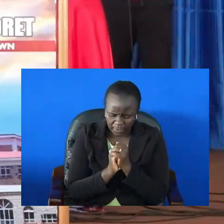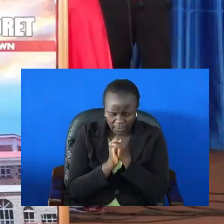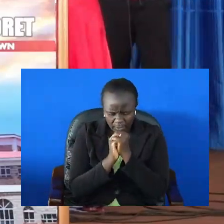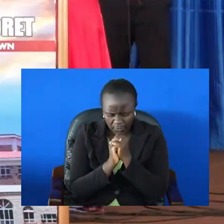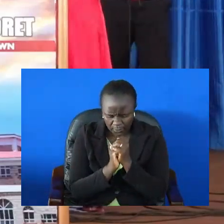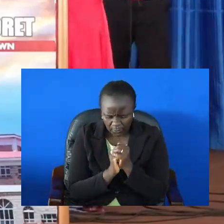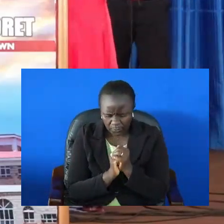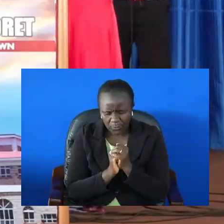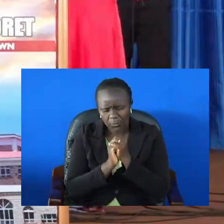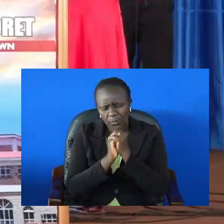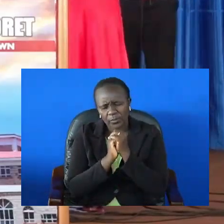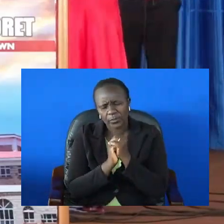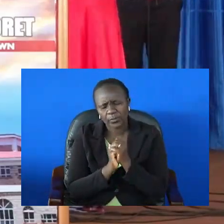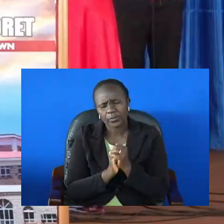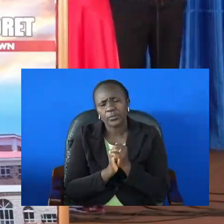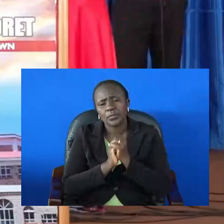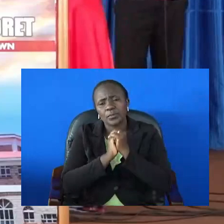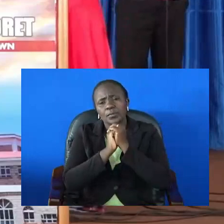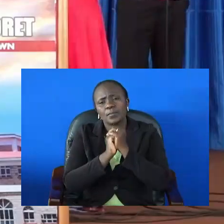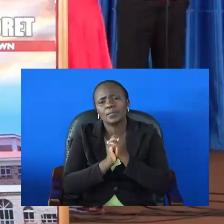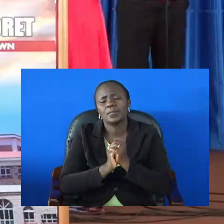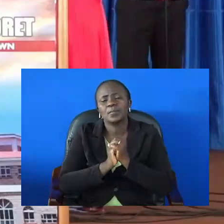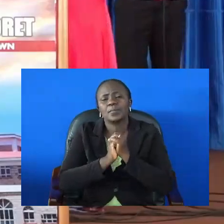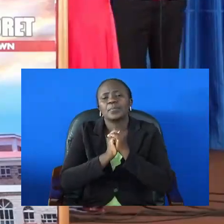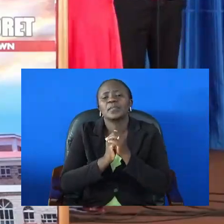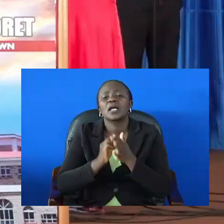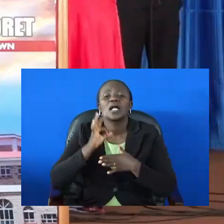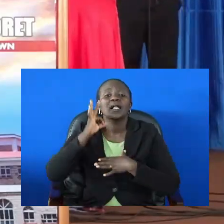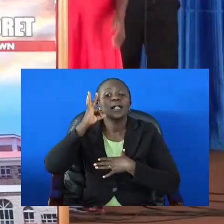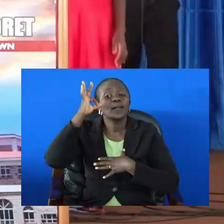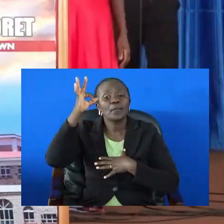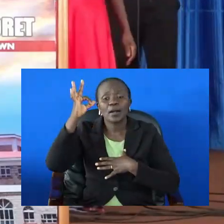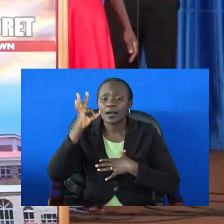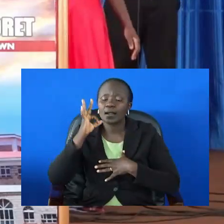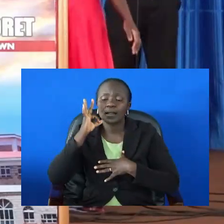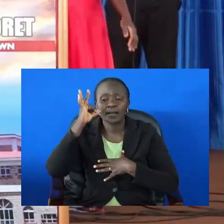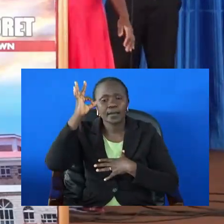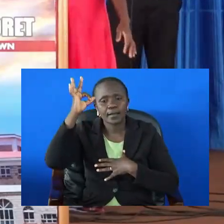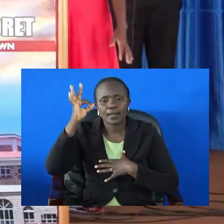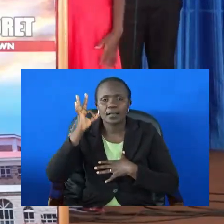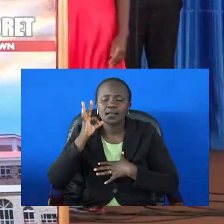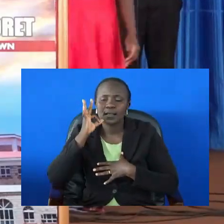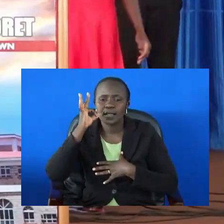mimi nina kuabudu. Sema baba we,